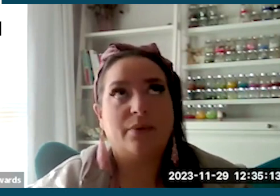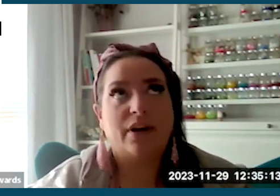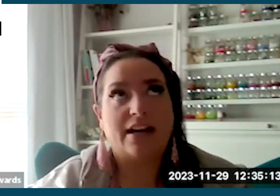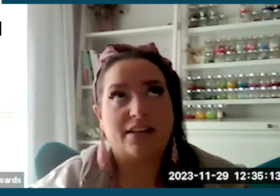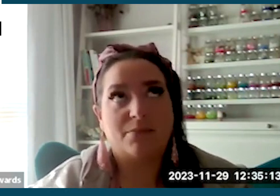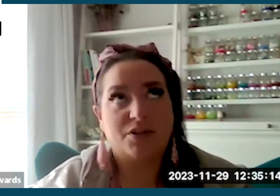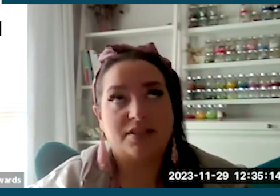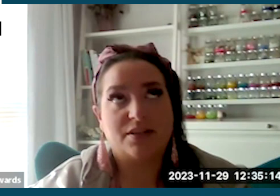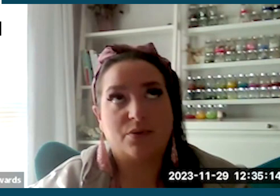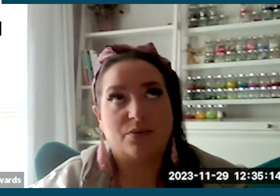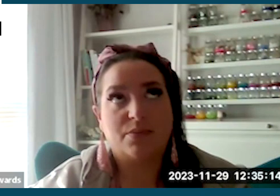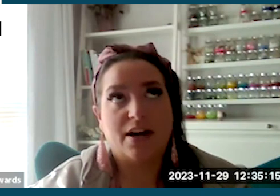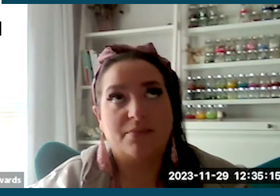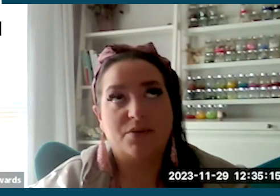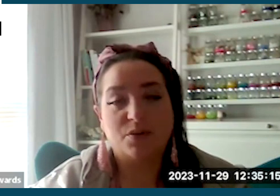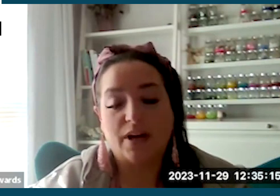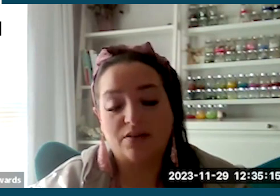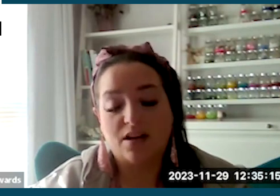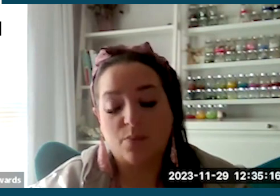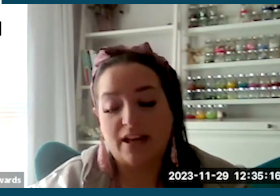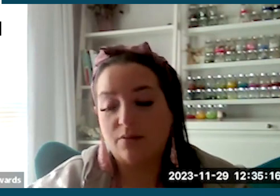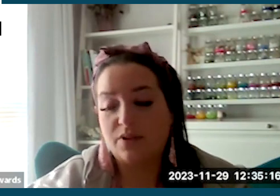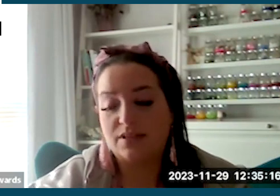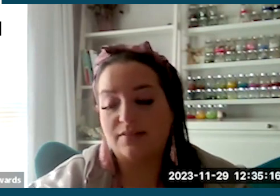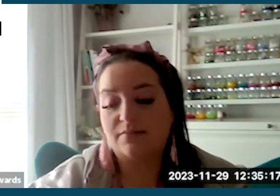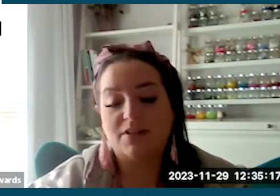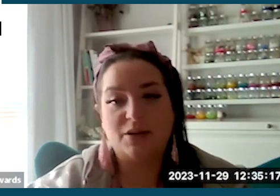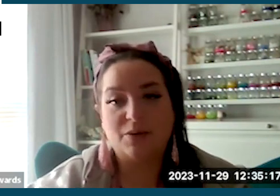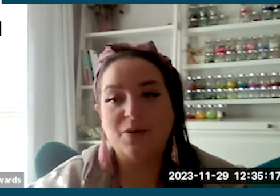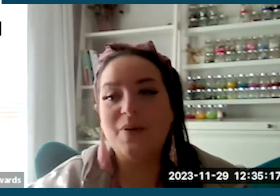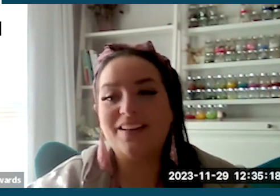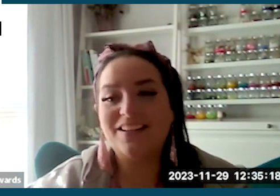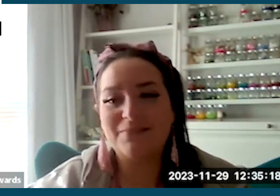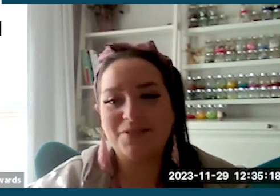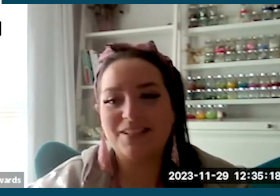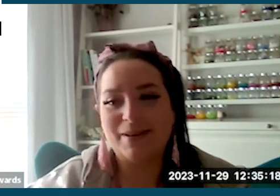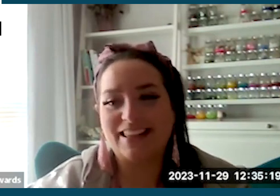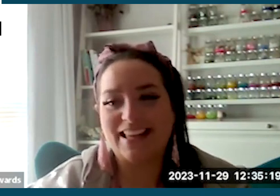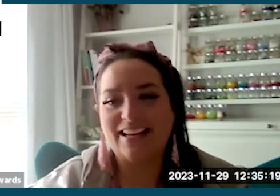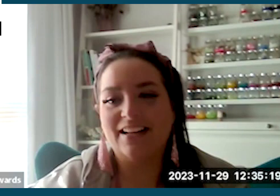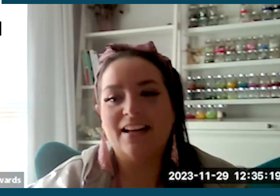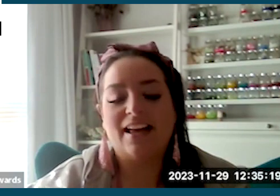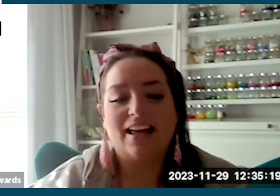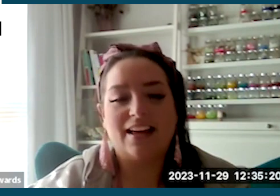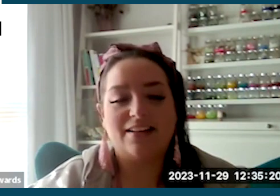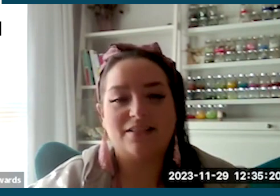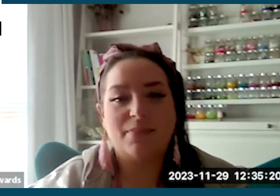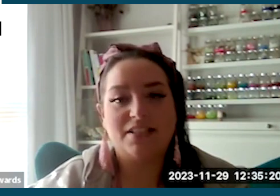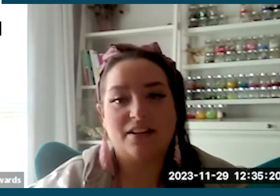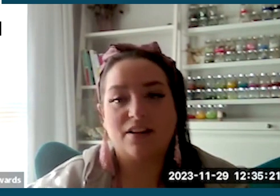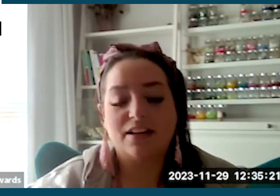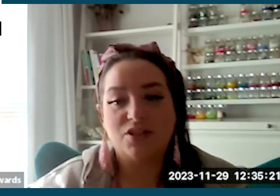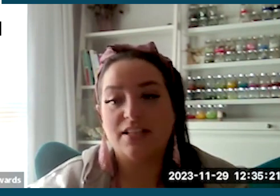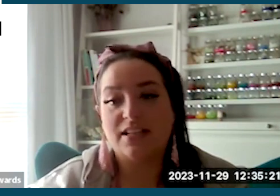And while we were at the emergency room, there was quite a long wait, which is, we all come to expect that. And